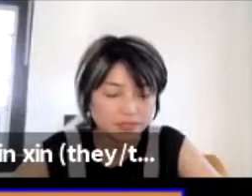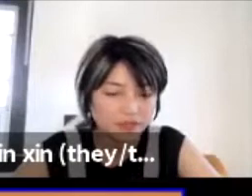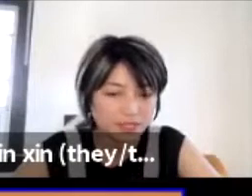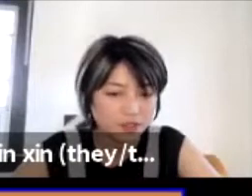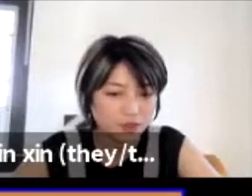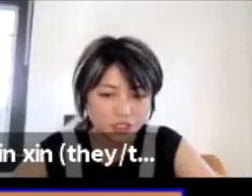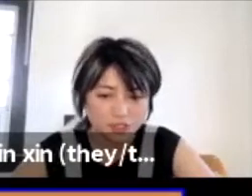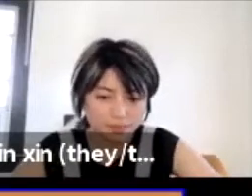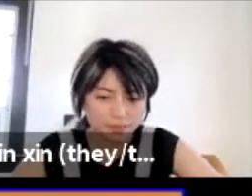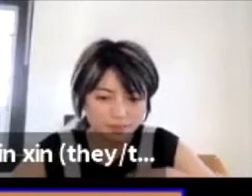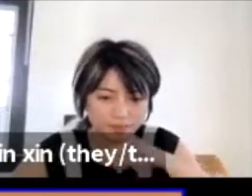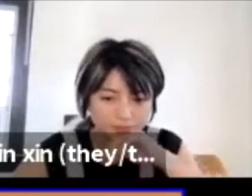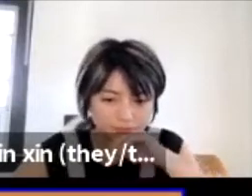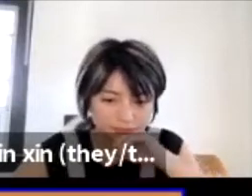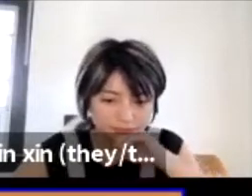Let me know if there's other questions.